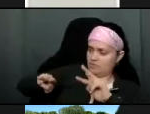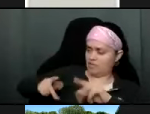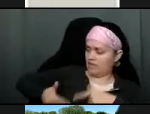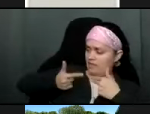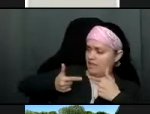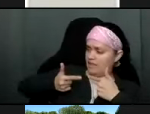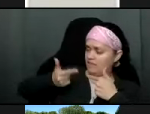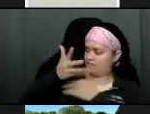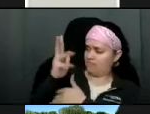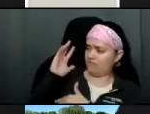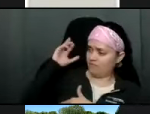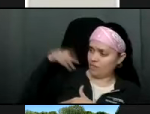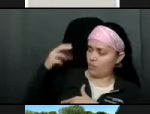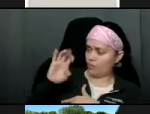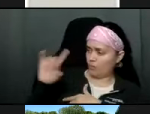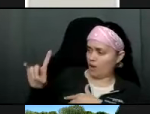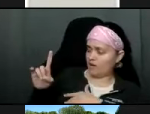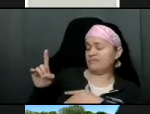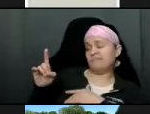the wilderness.